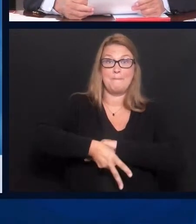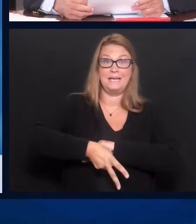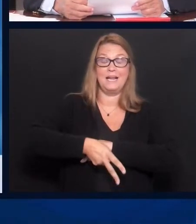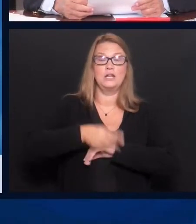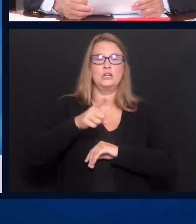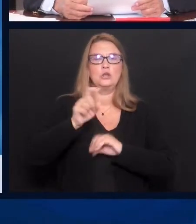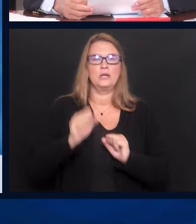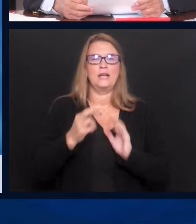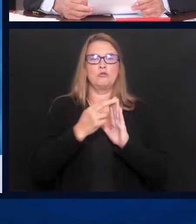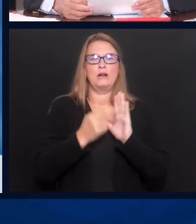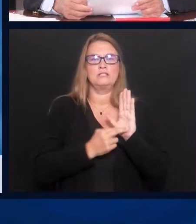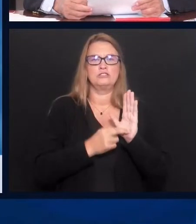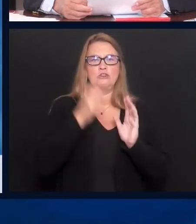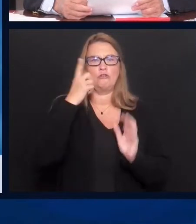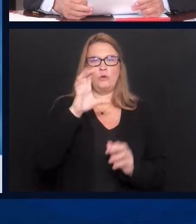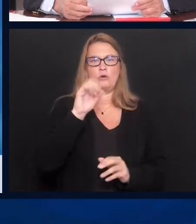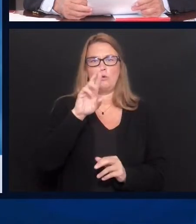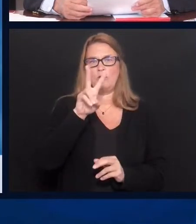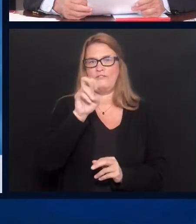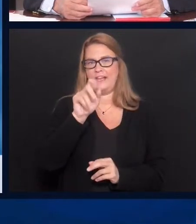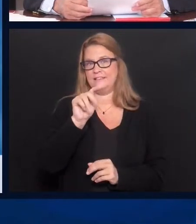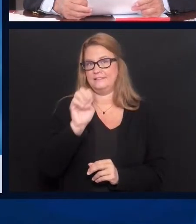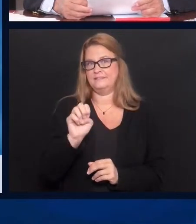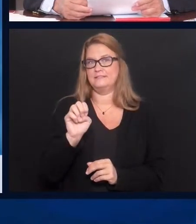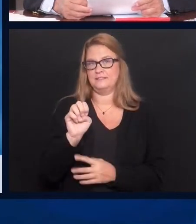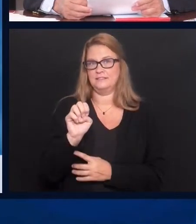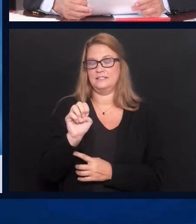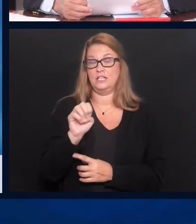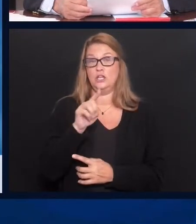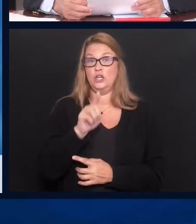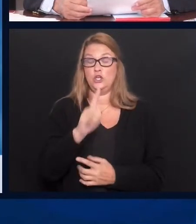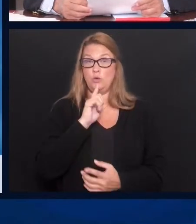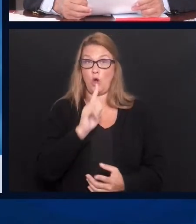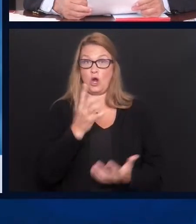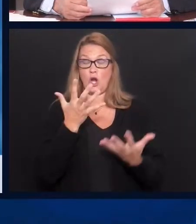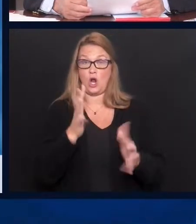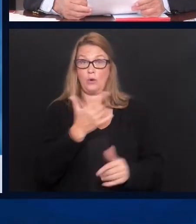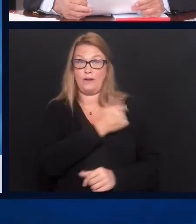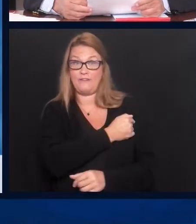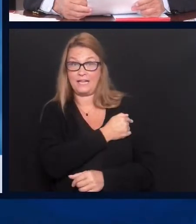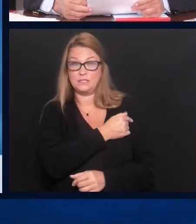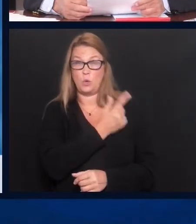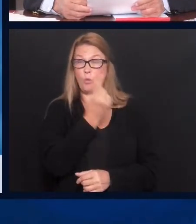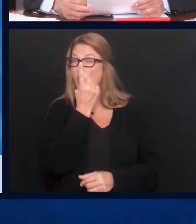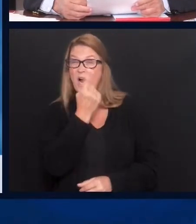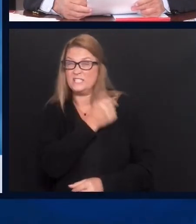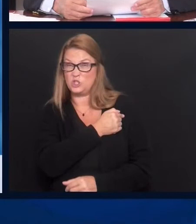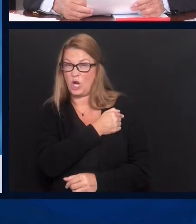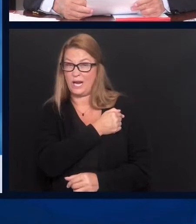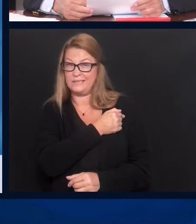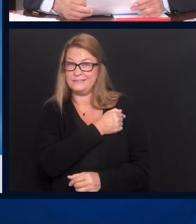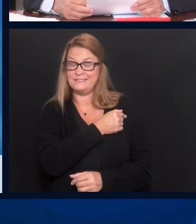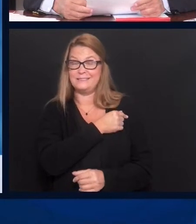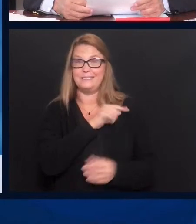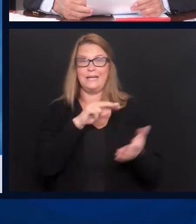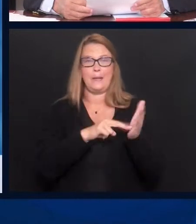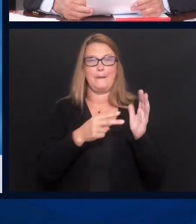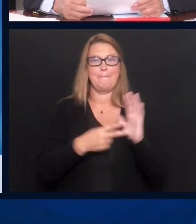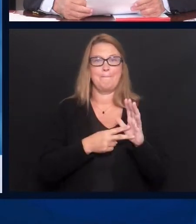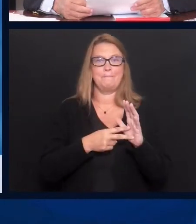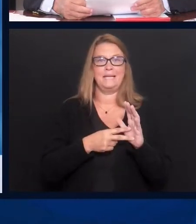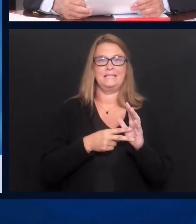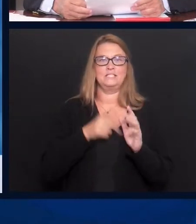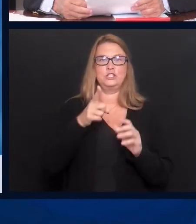can register for that Corvette. If you're vaccinated, if you've had 1 shot, you've got tomorrow